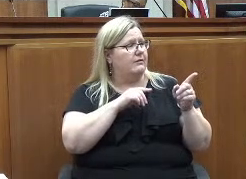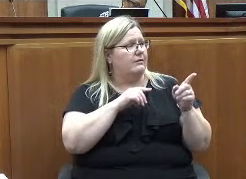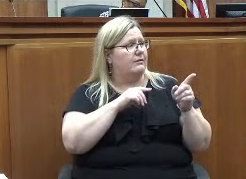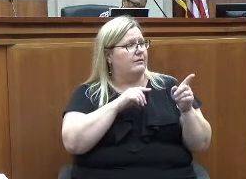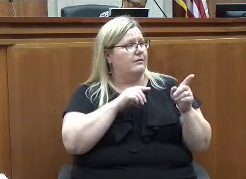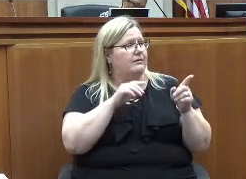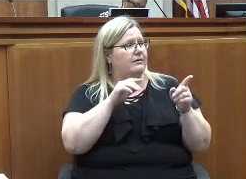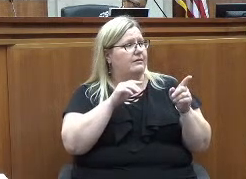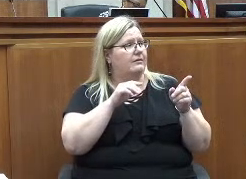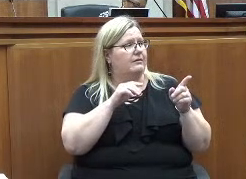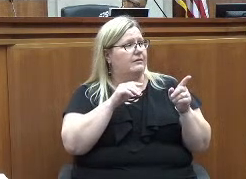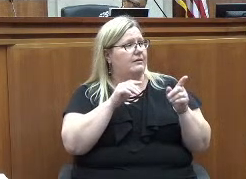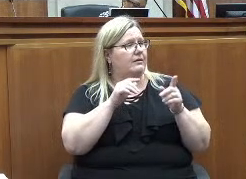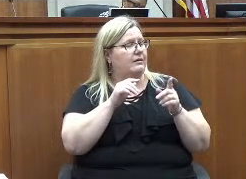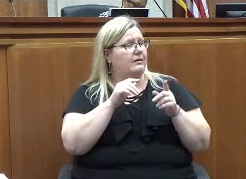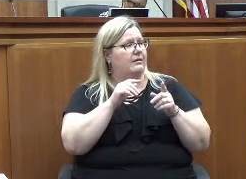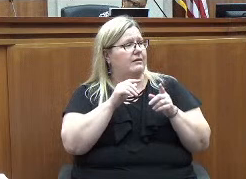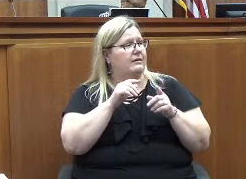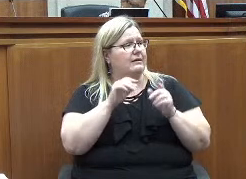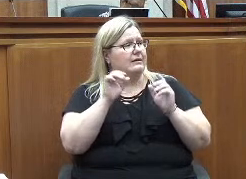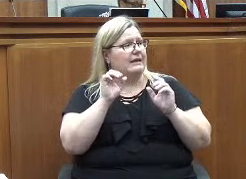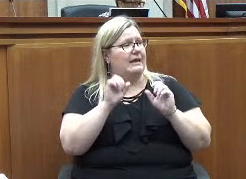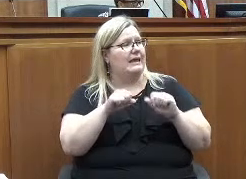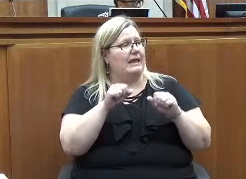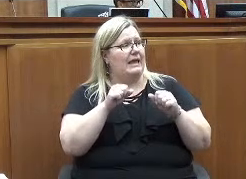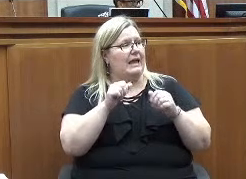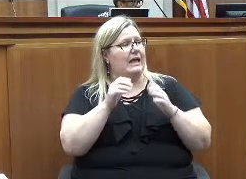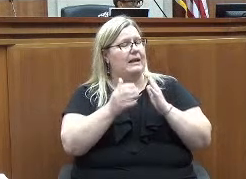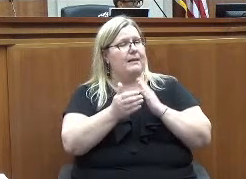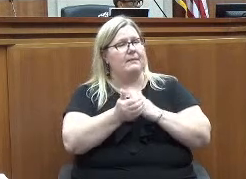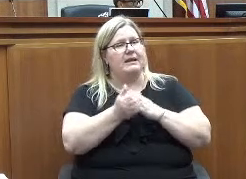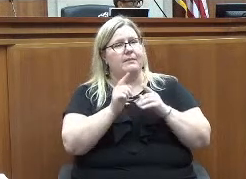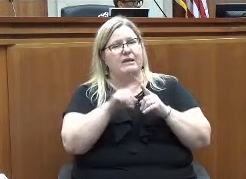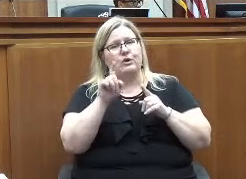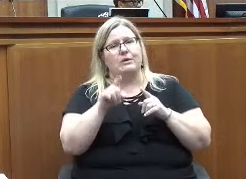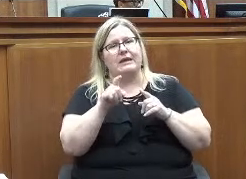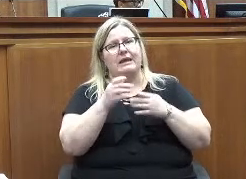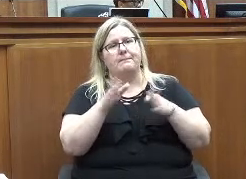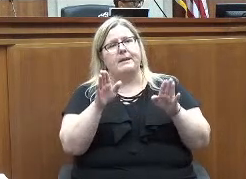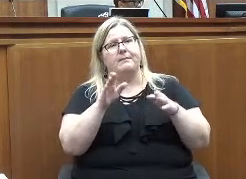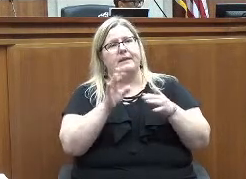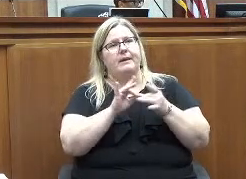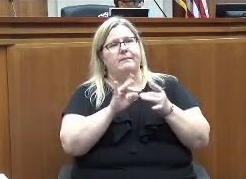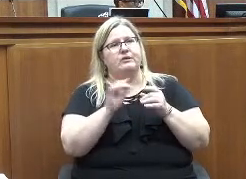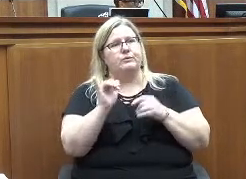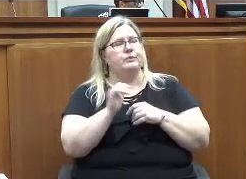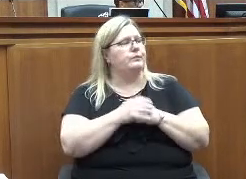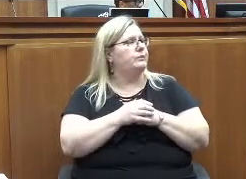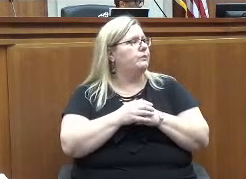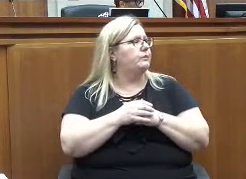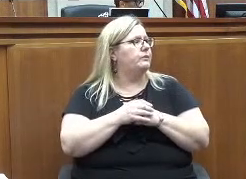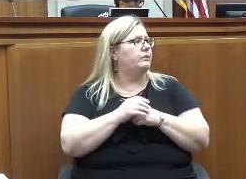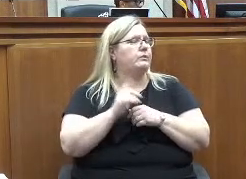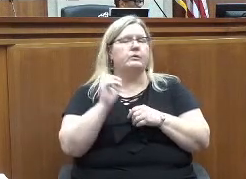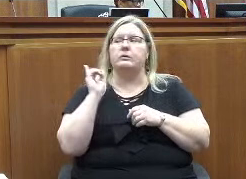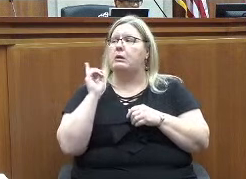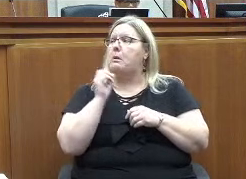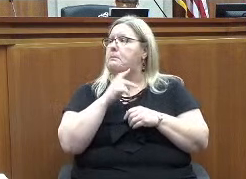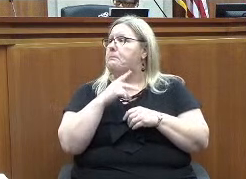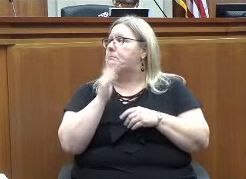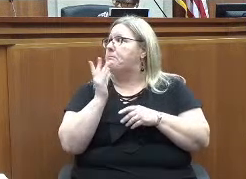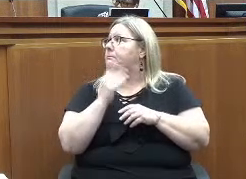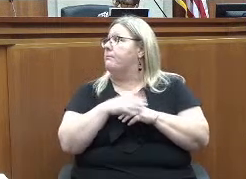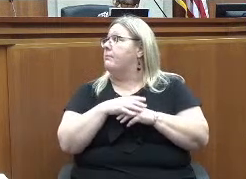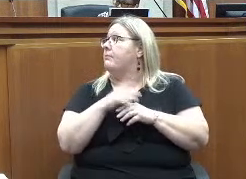to consider this, but you have to have public comment on it as well. Okay. Mr. Melvin?